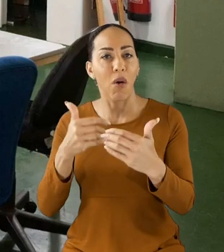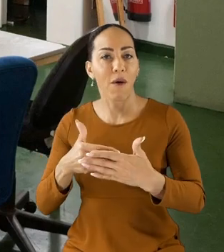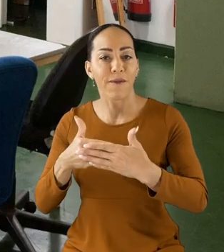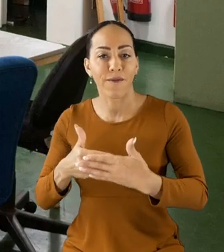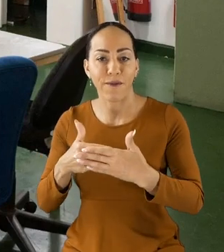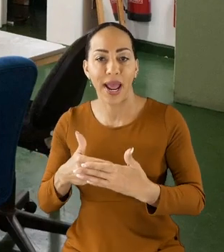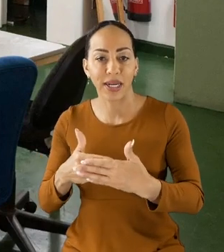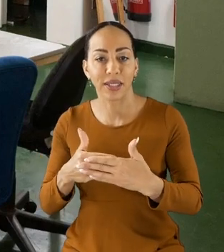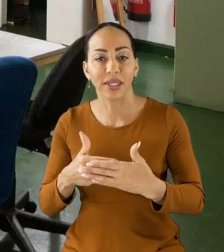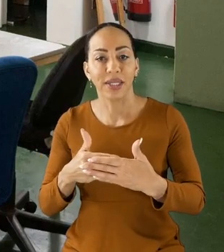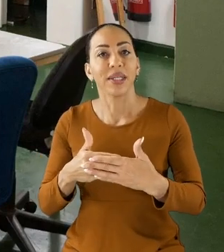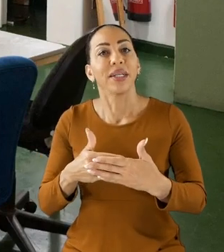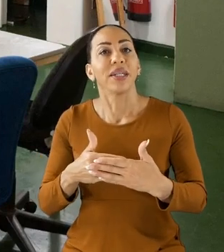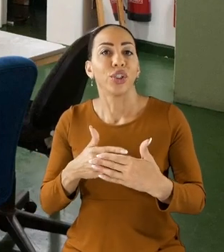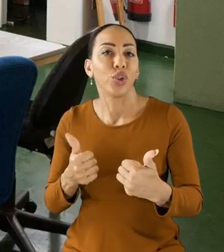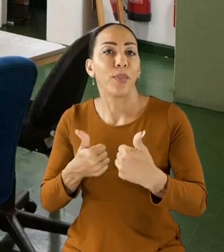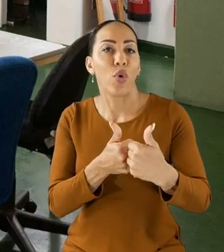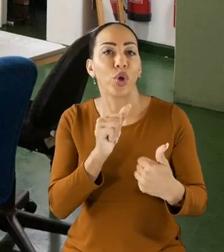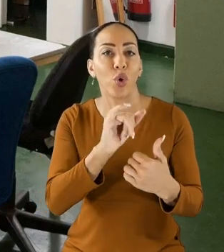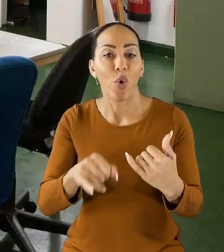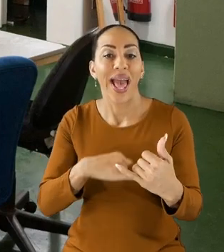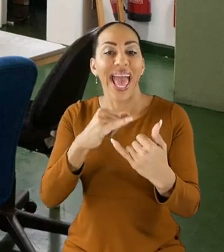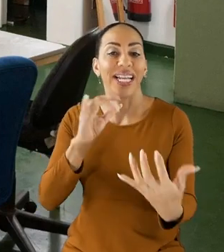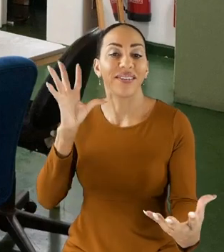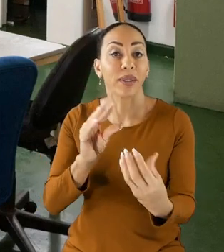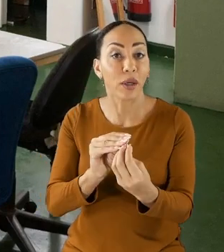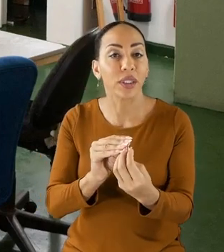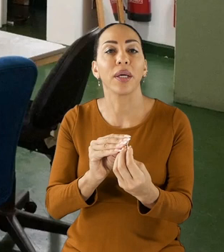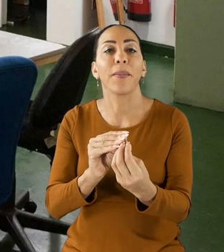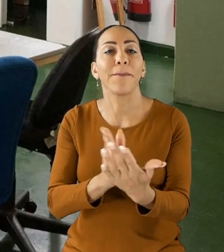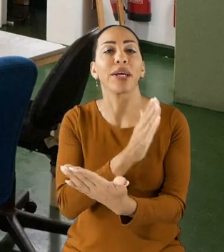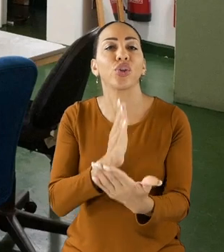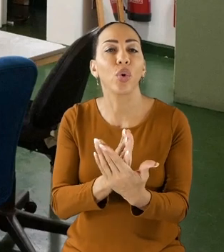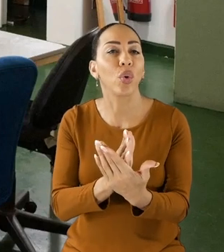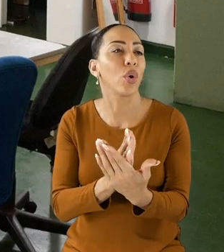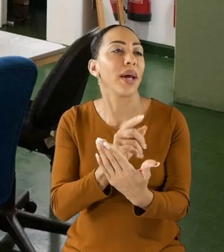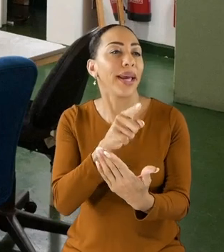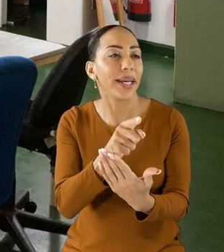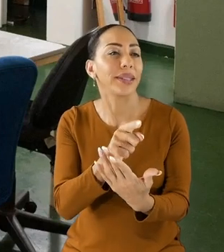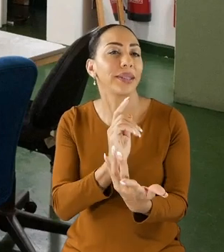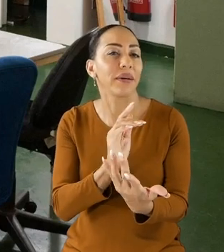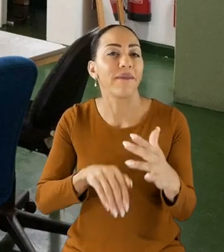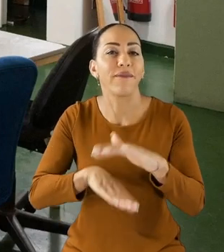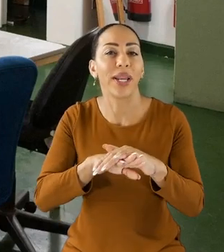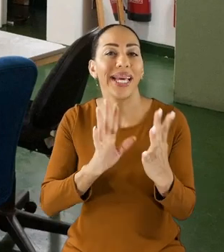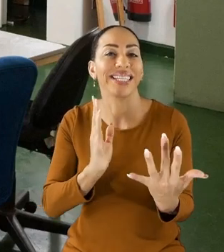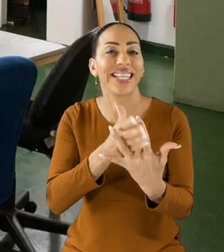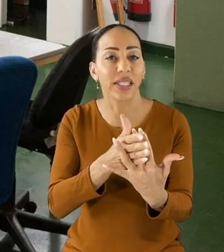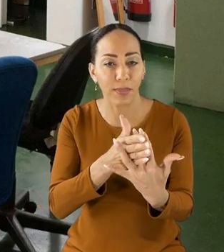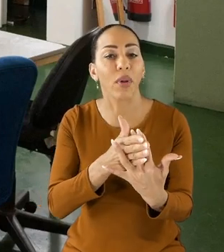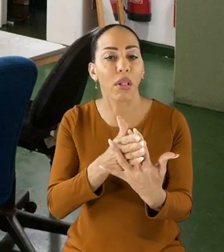help inform the end symposium, which we'll also support to help make sure it's accessible and sort of in a sort of co-production